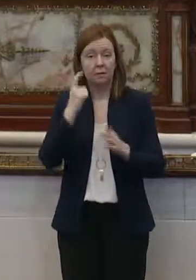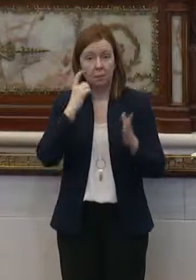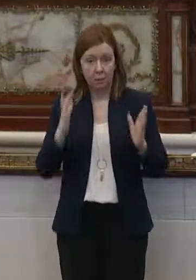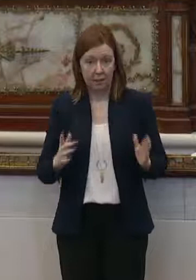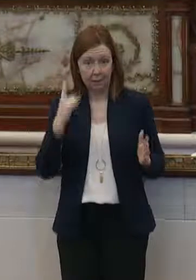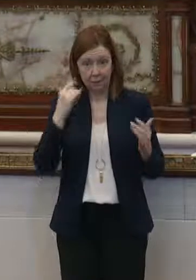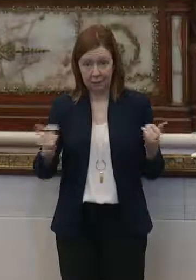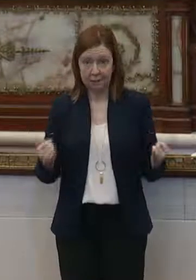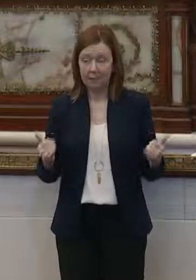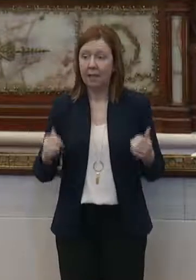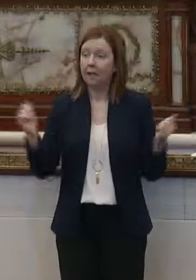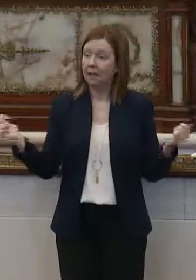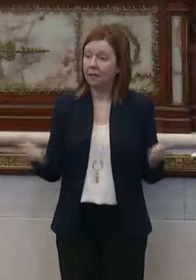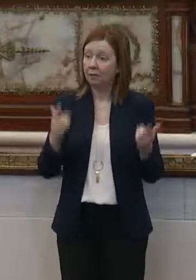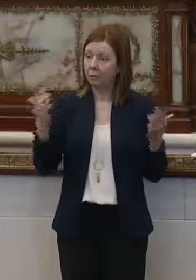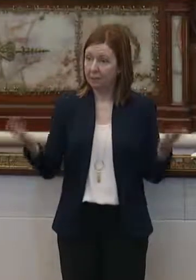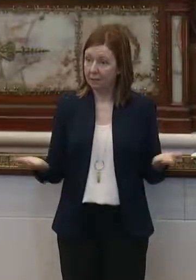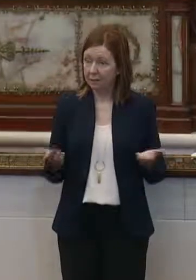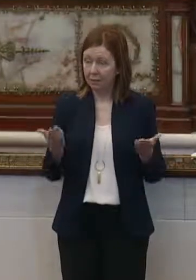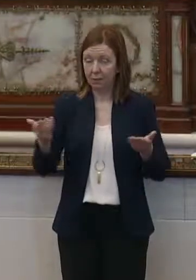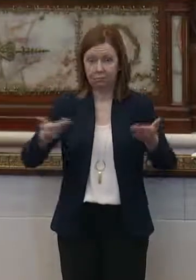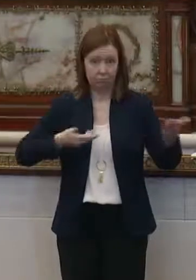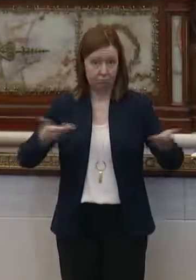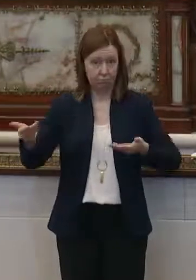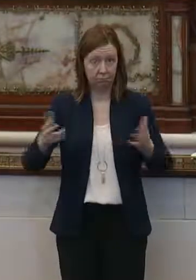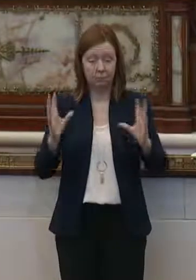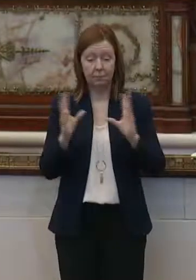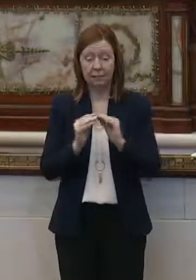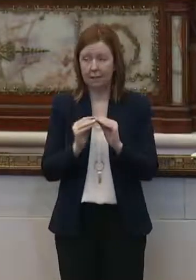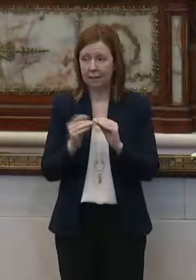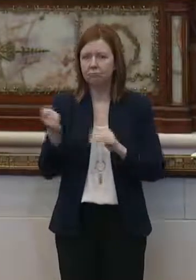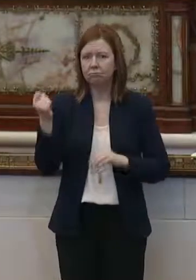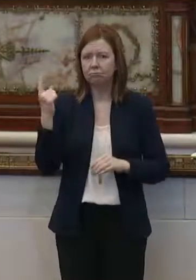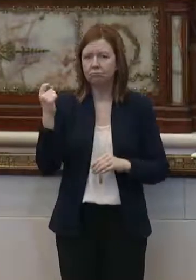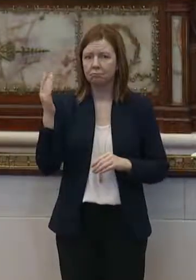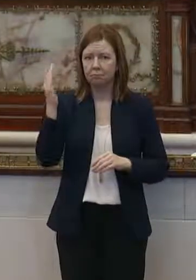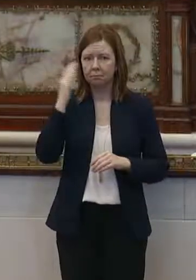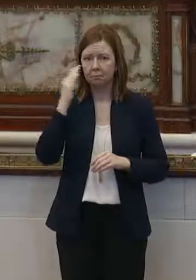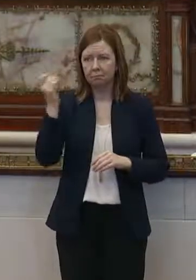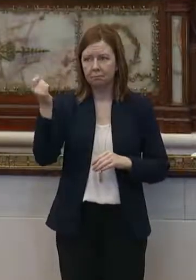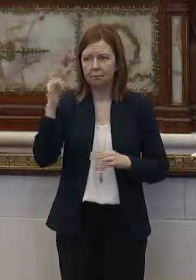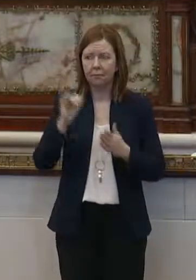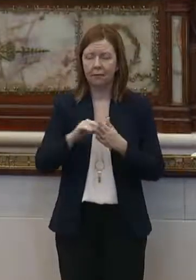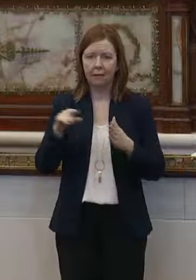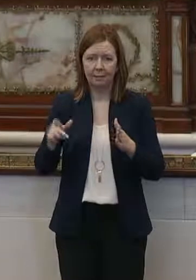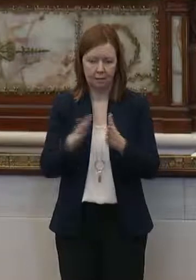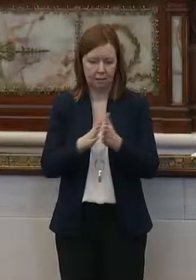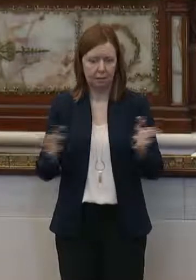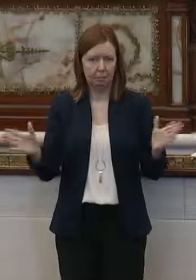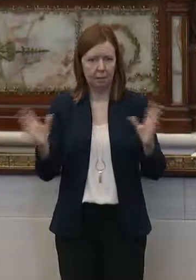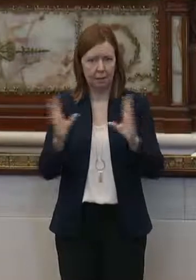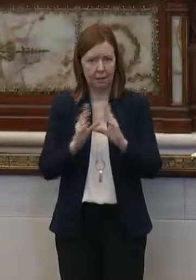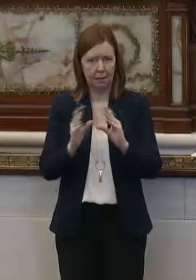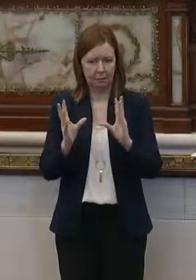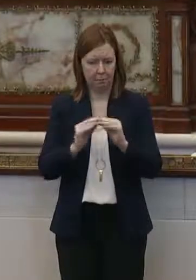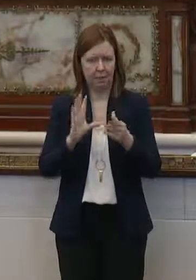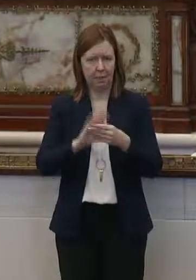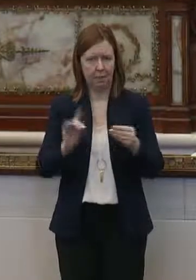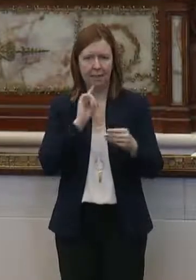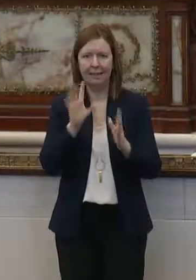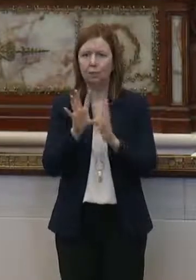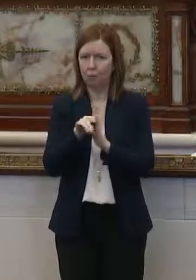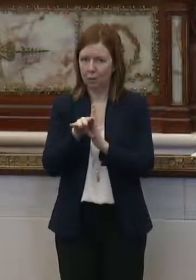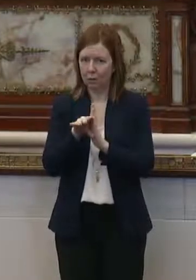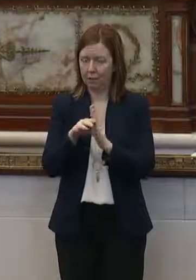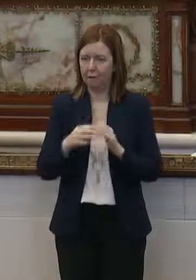today, everyone who has been invited to the meeting to testify should be aware that this public hearing is being recorded.